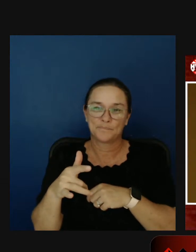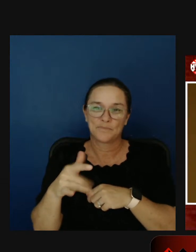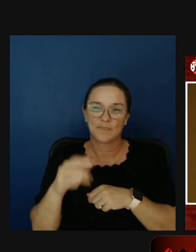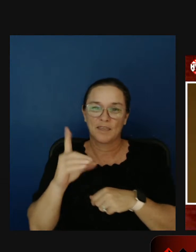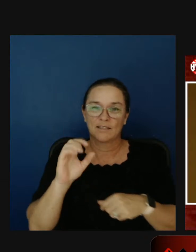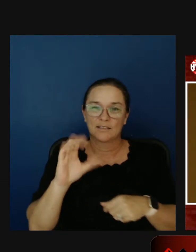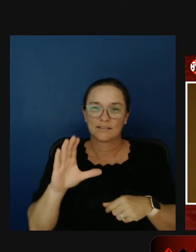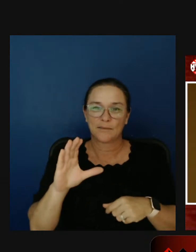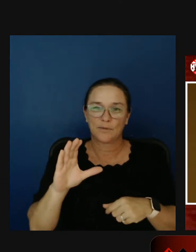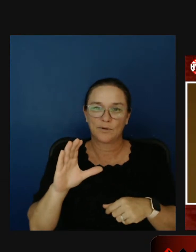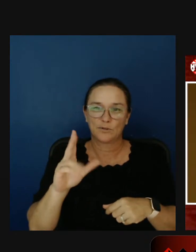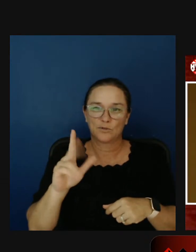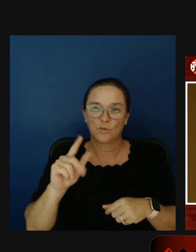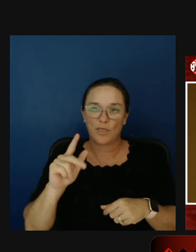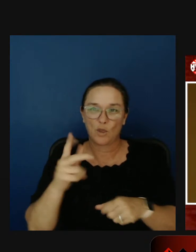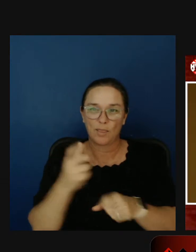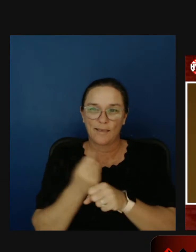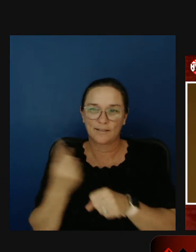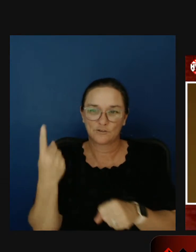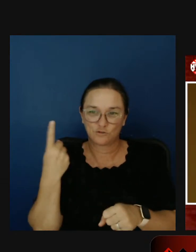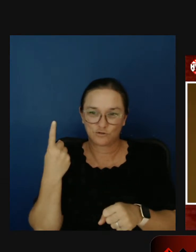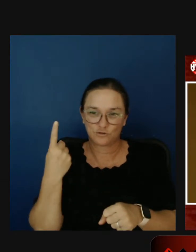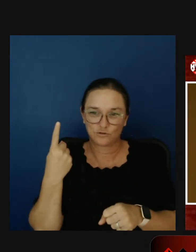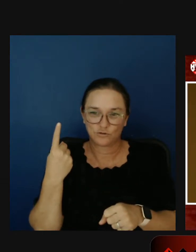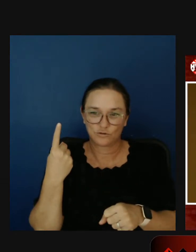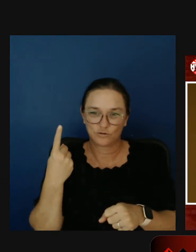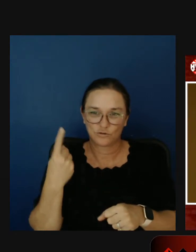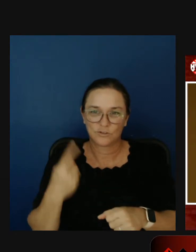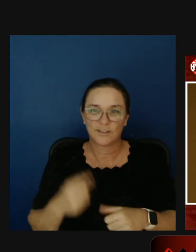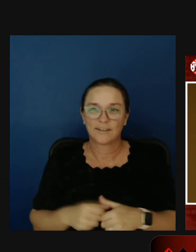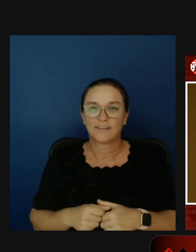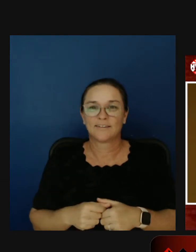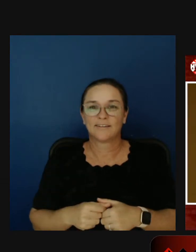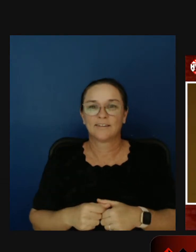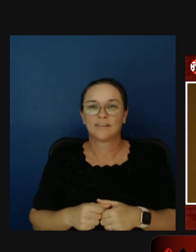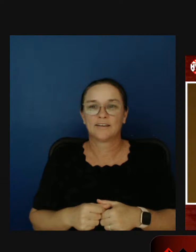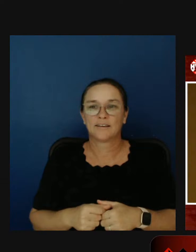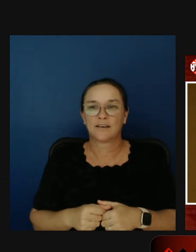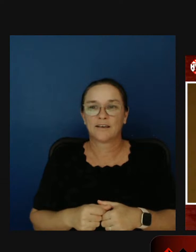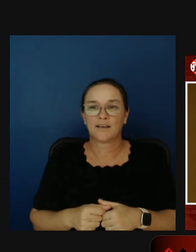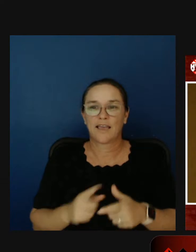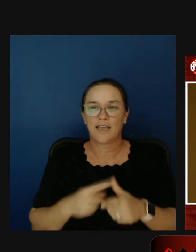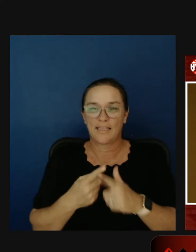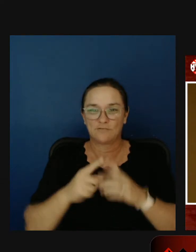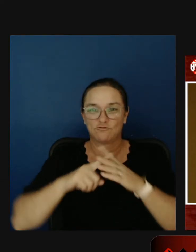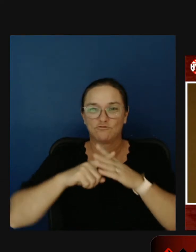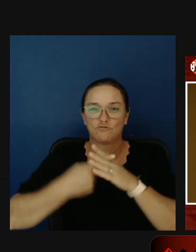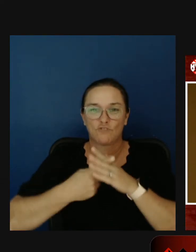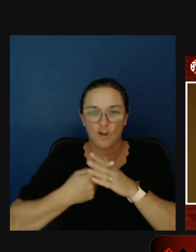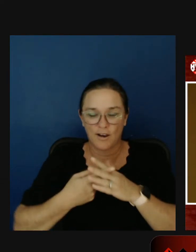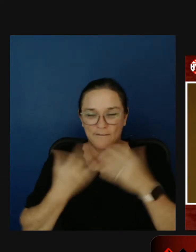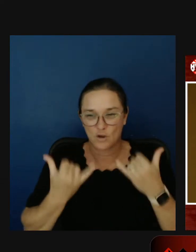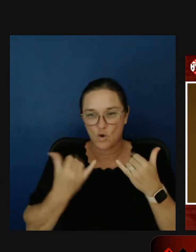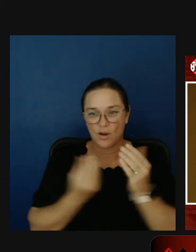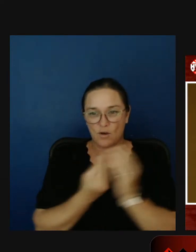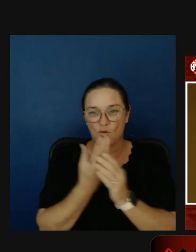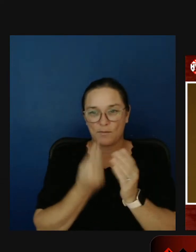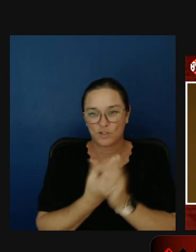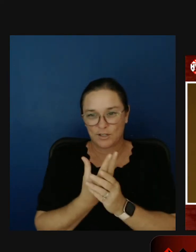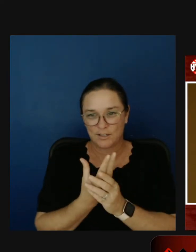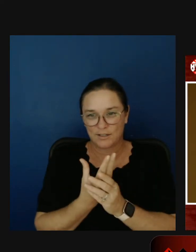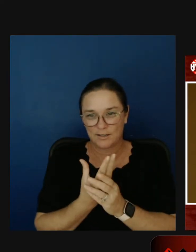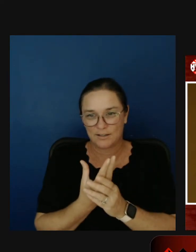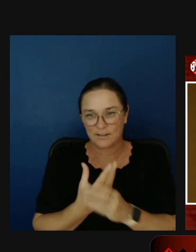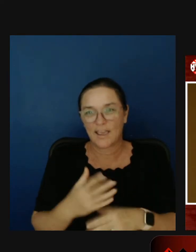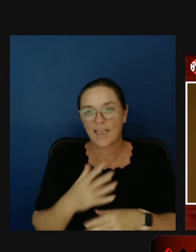December 23rd of last year. Now last year. But the start of this current eruption. And